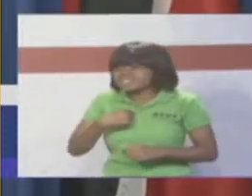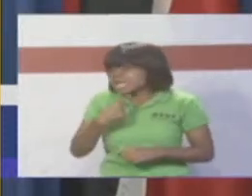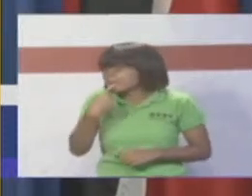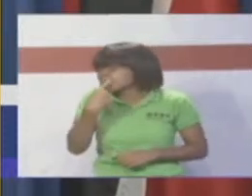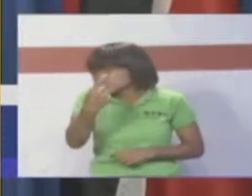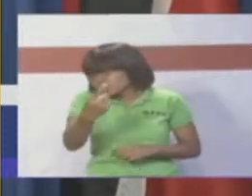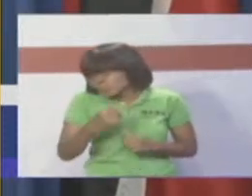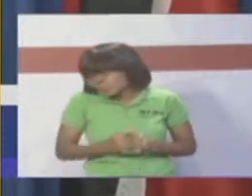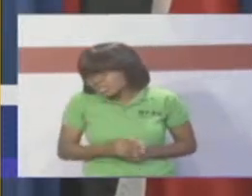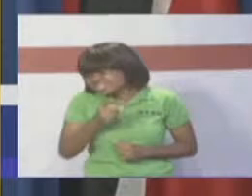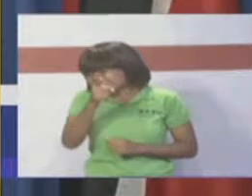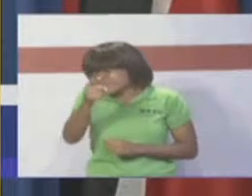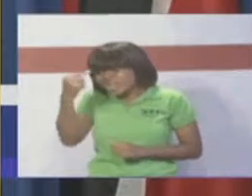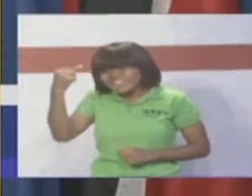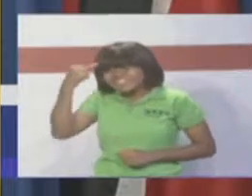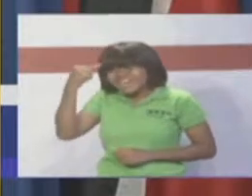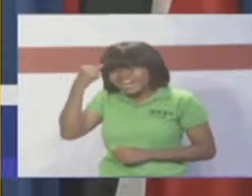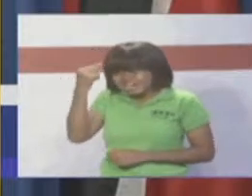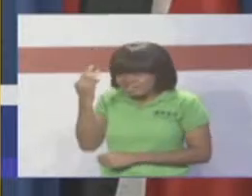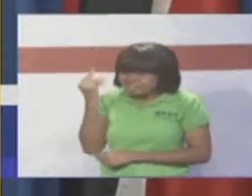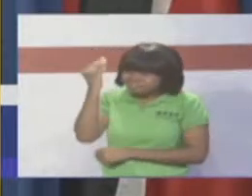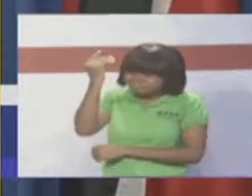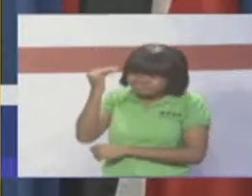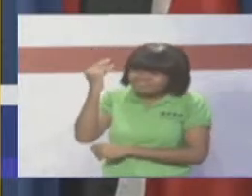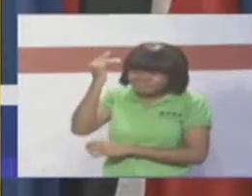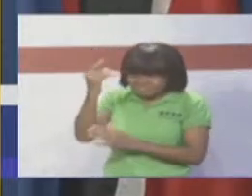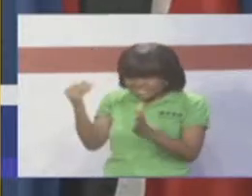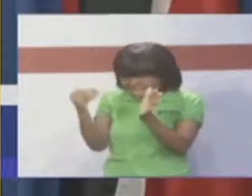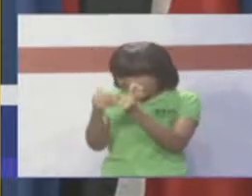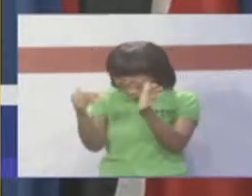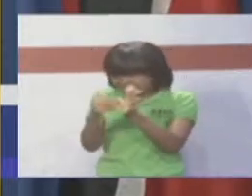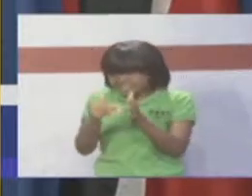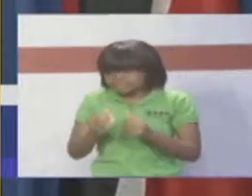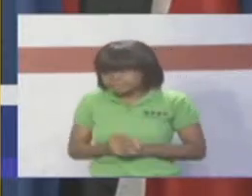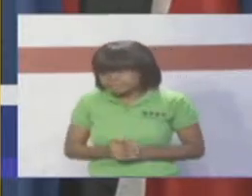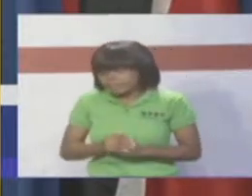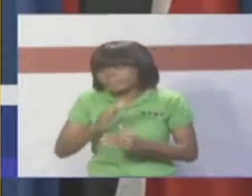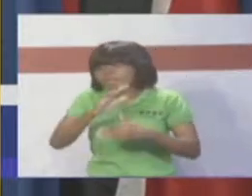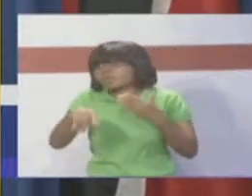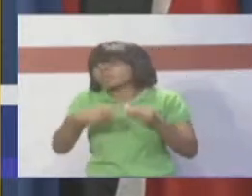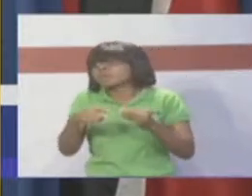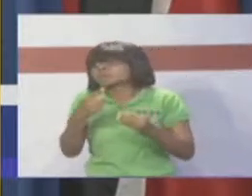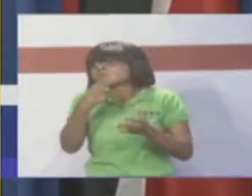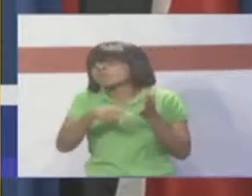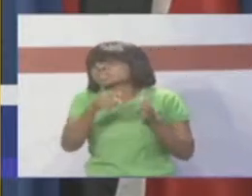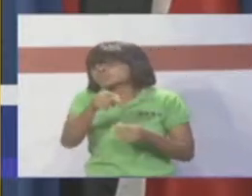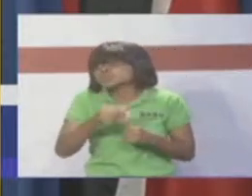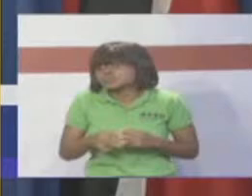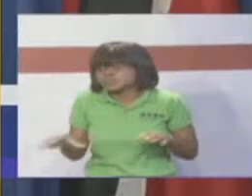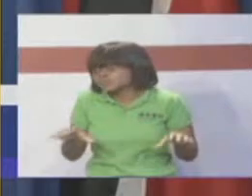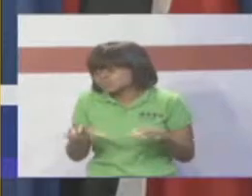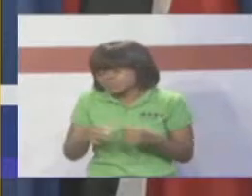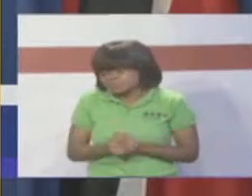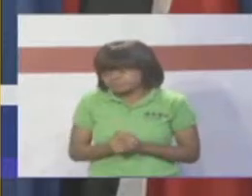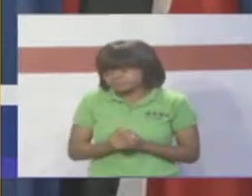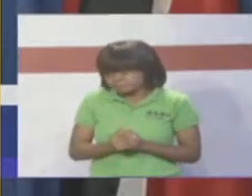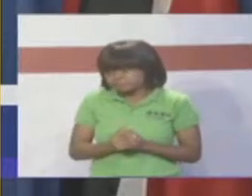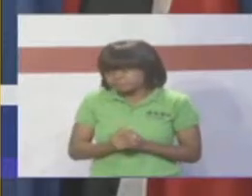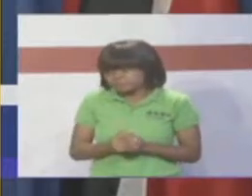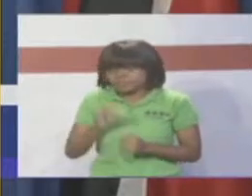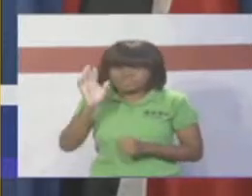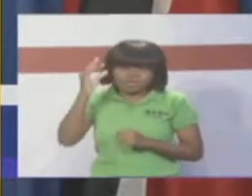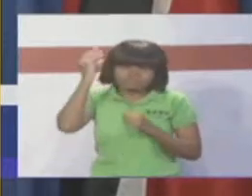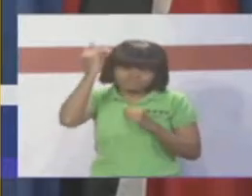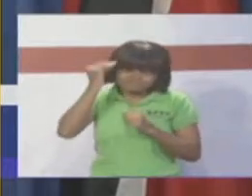reconsider your position, wherever you might be, and consider whether you'd want to count yourself among the